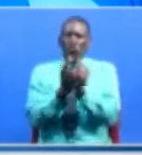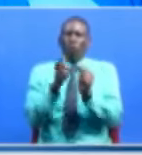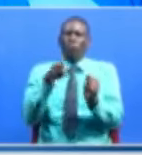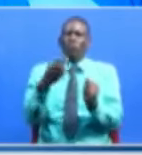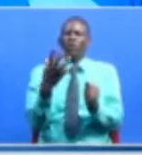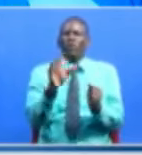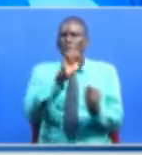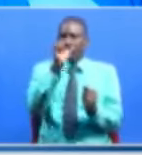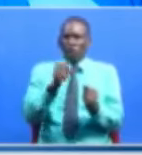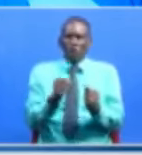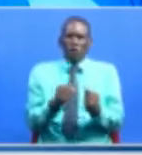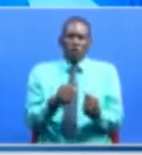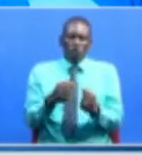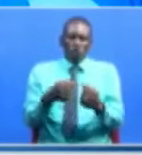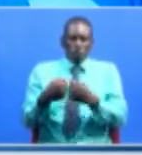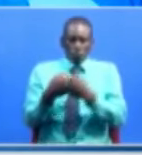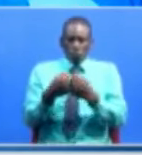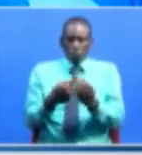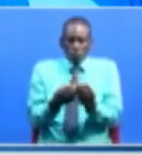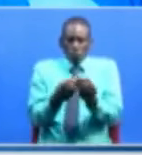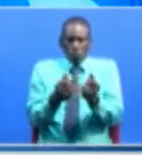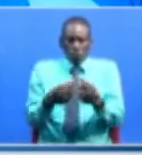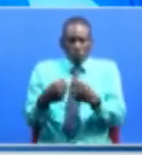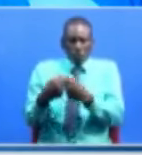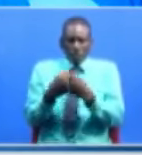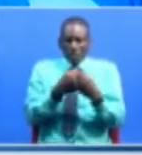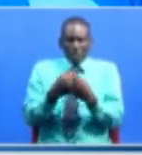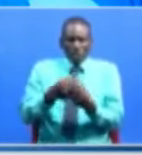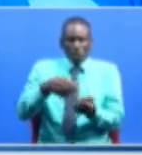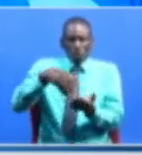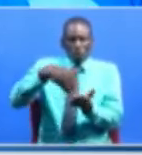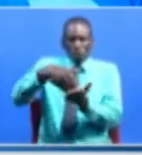the slide of the currency. Now, let's